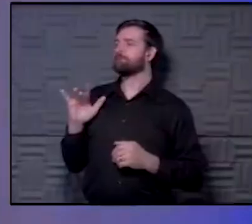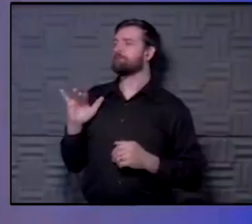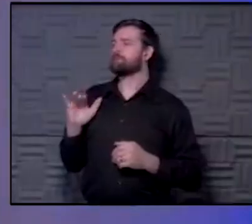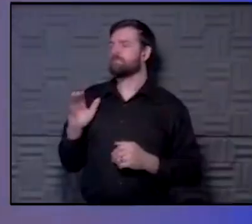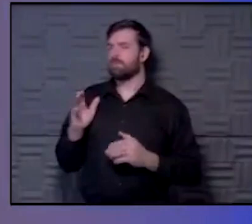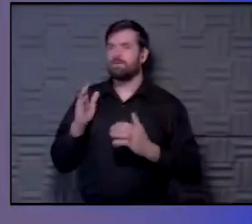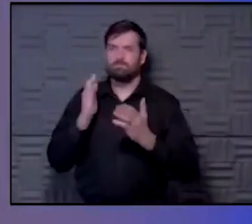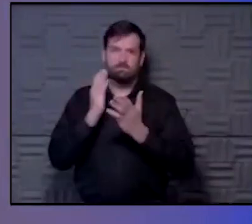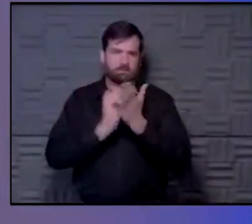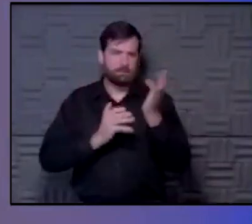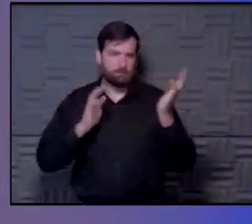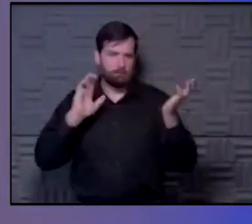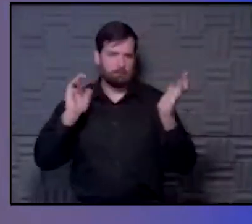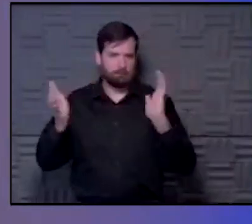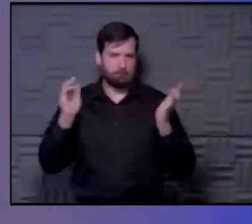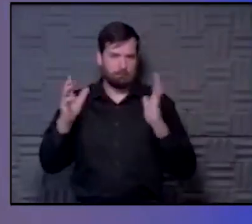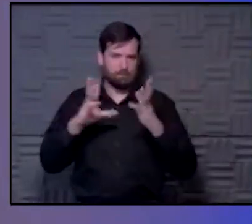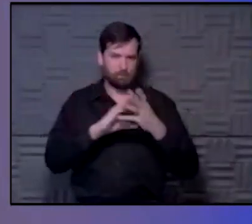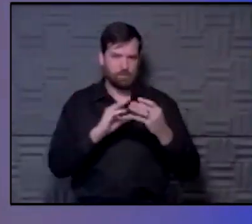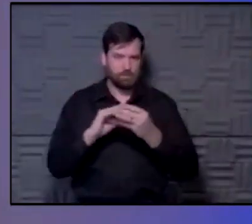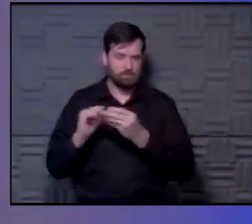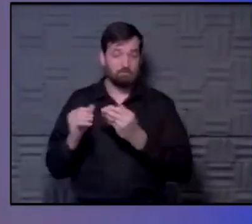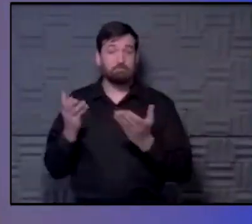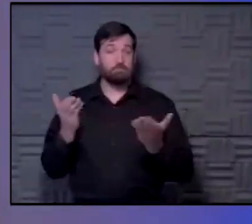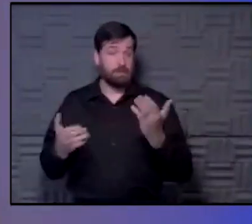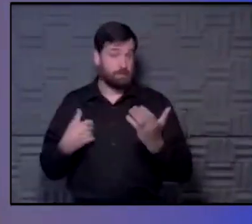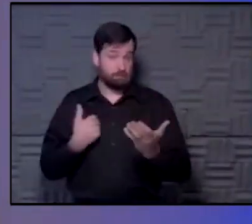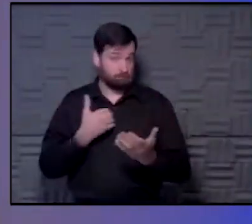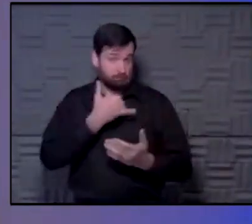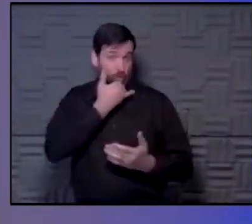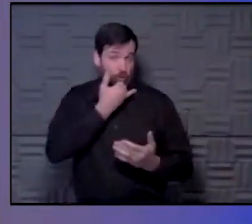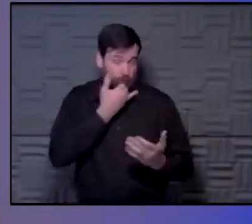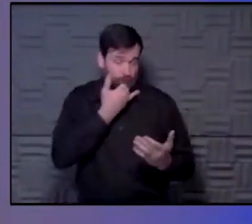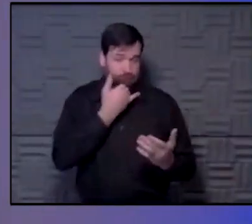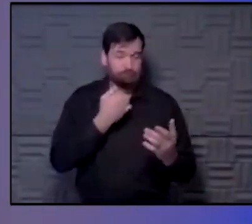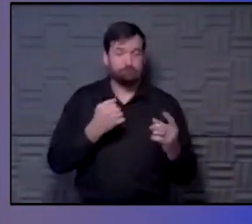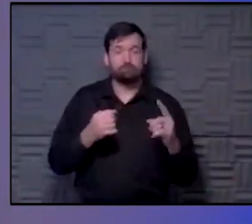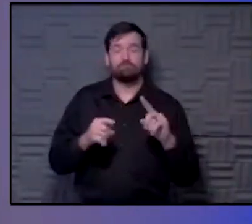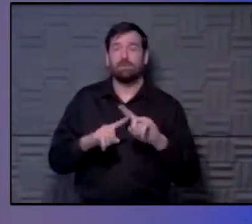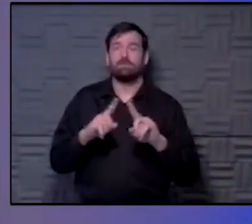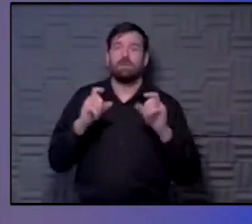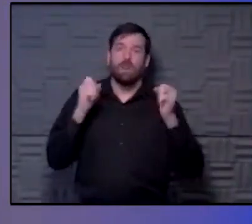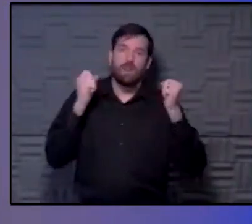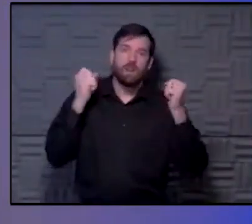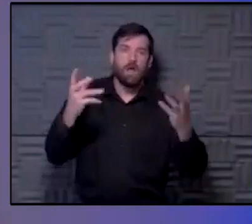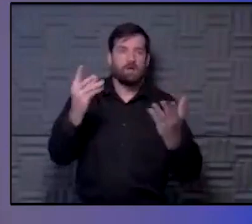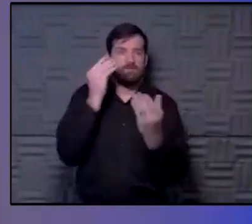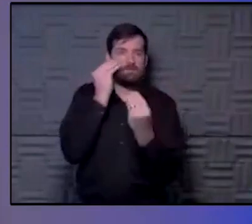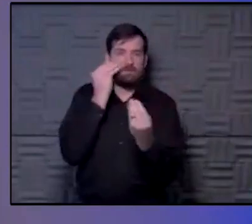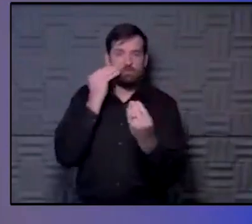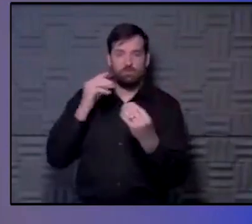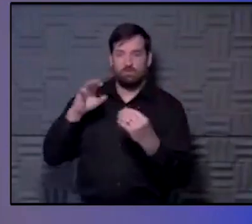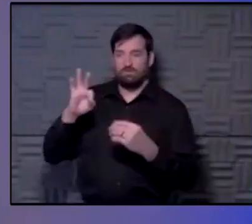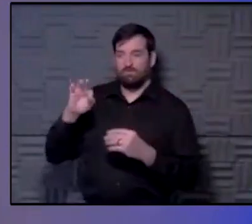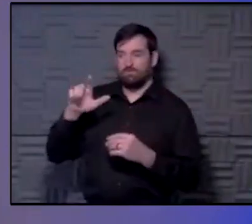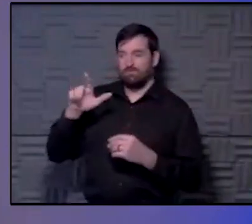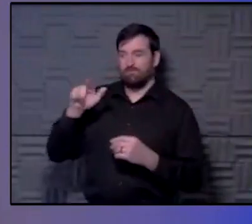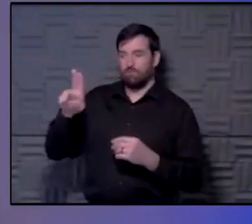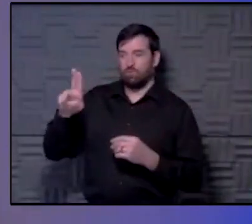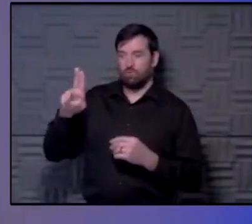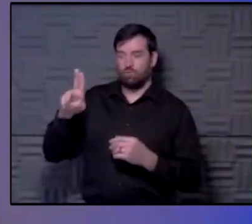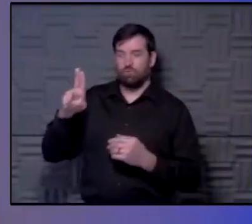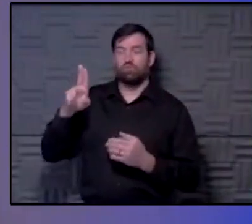some similarities to these stories, and again, I might be proven wrong eventually, but there's lots of data about the flu making the flu